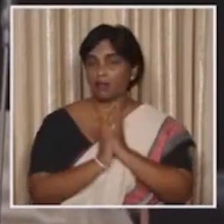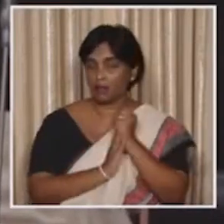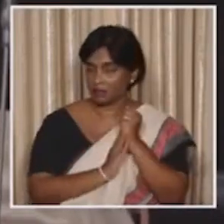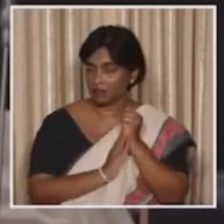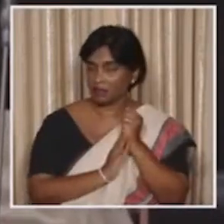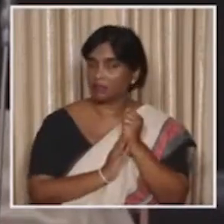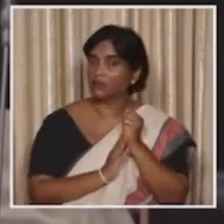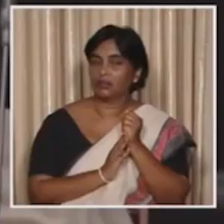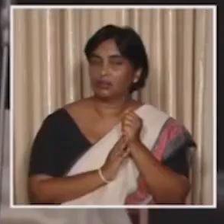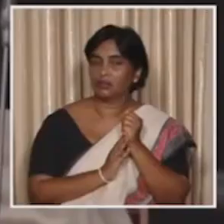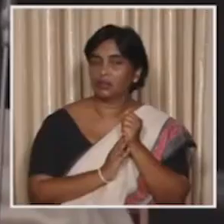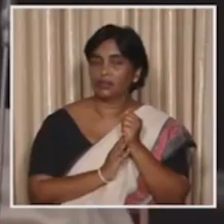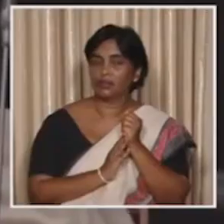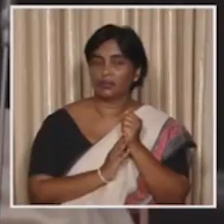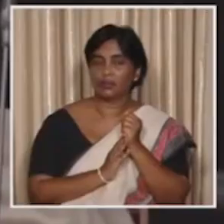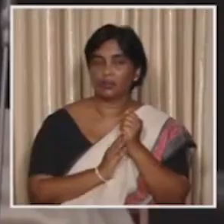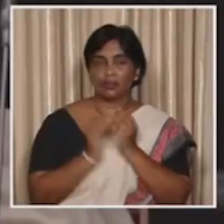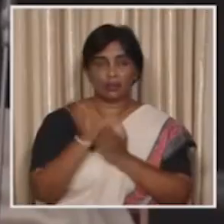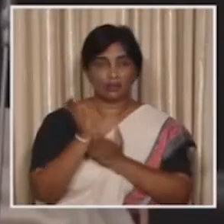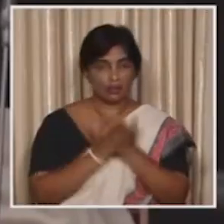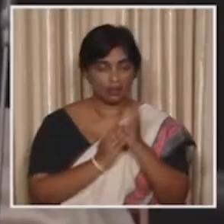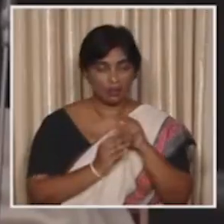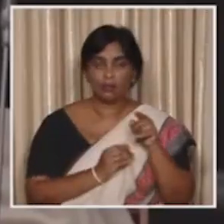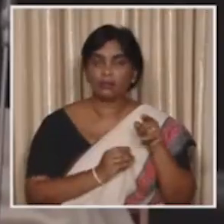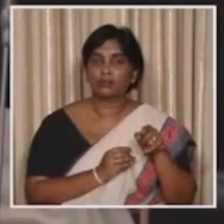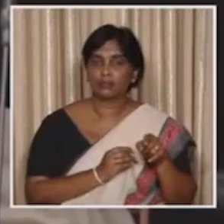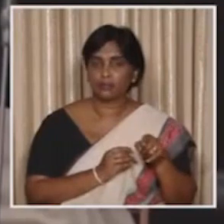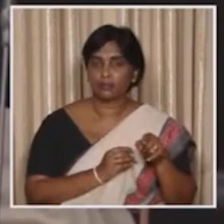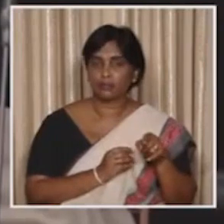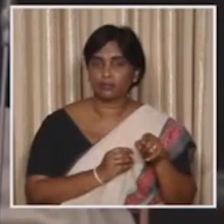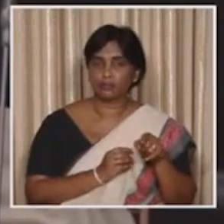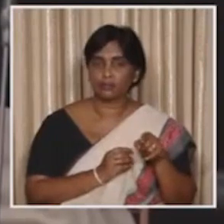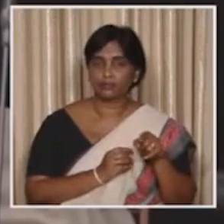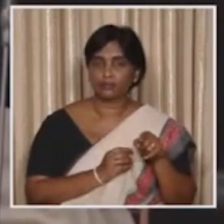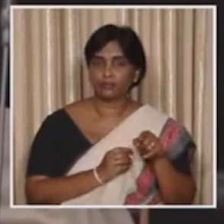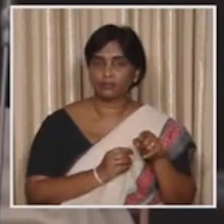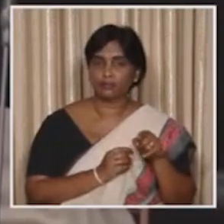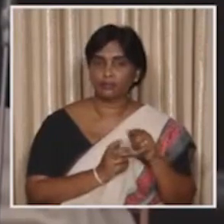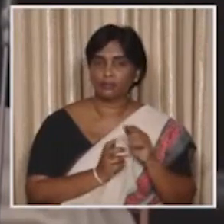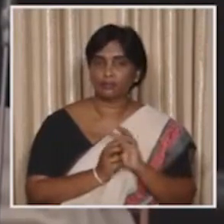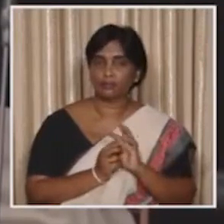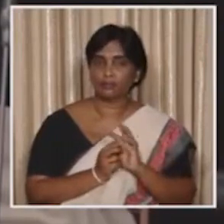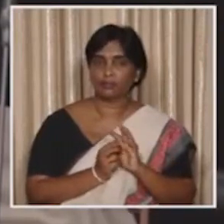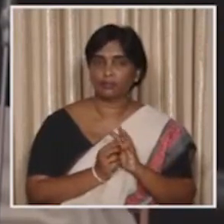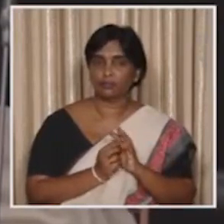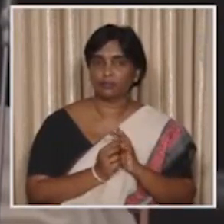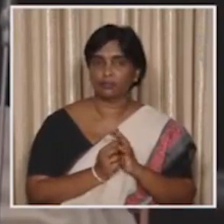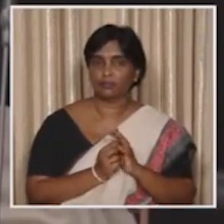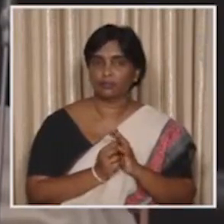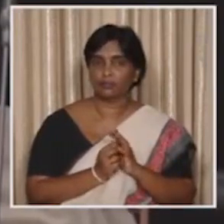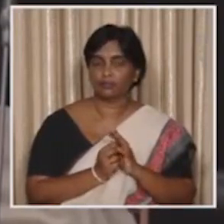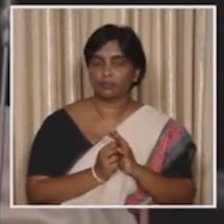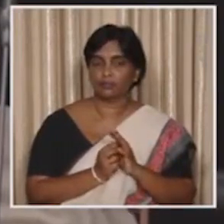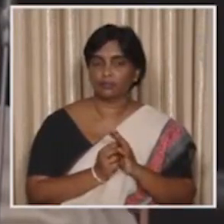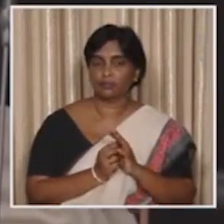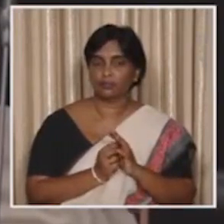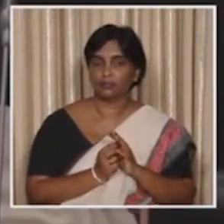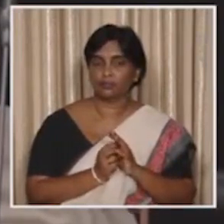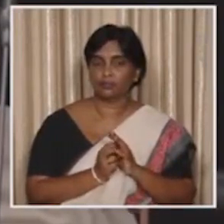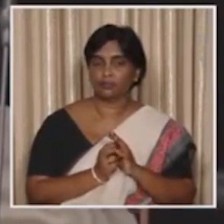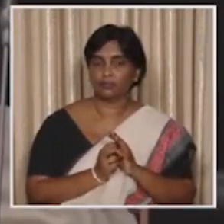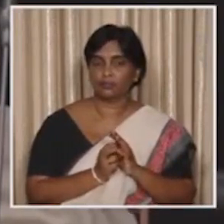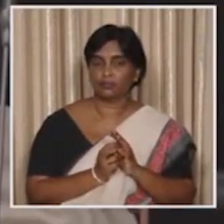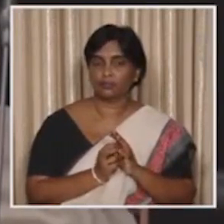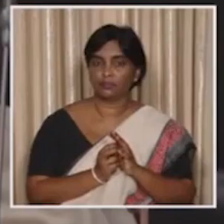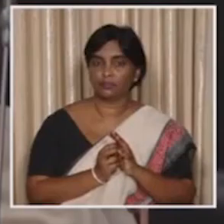of regret and a solatium for the hurt caused by the violation of fundamental right, not as a punishment for